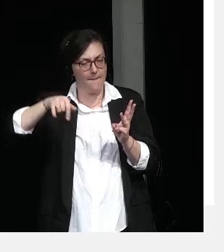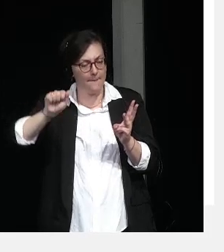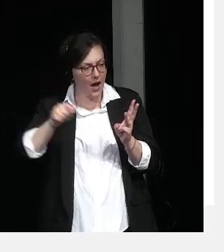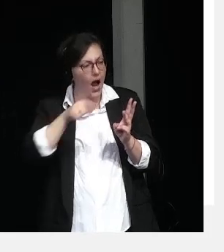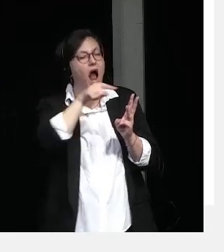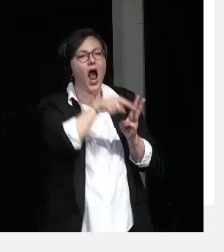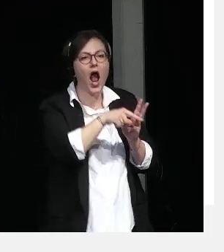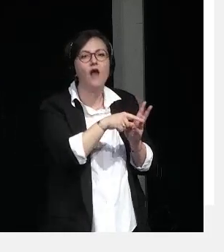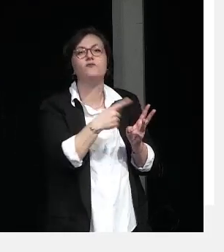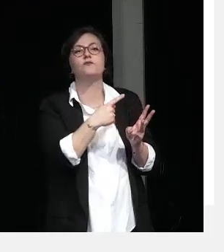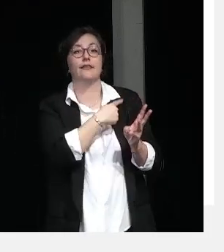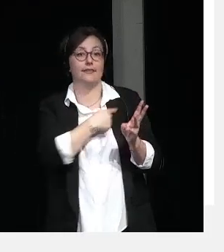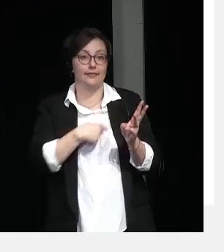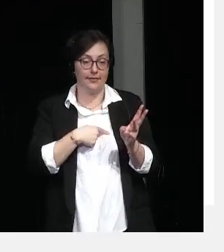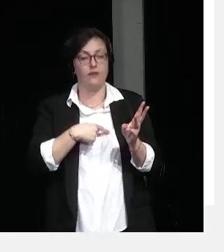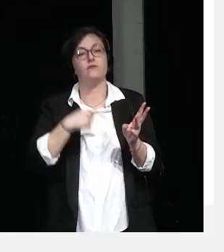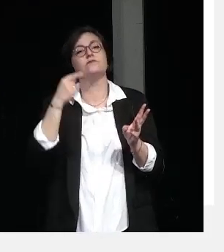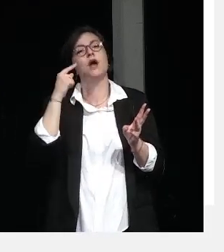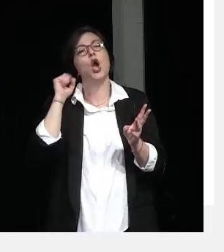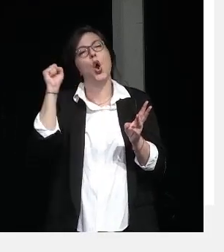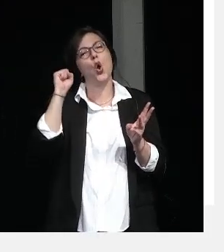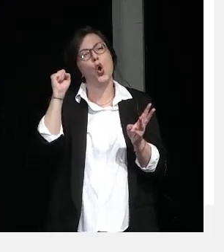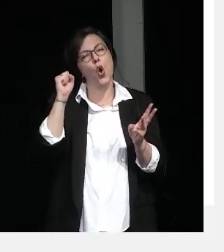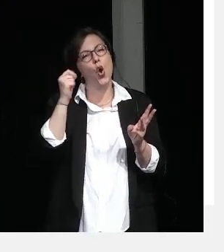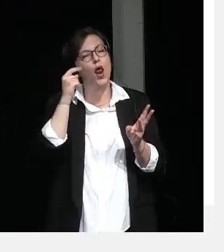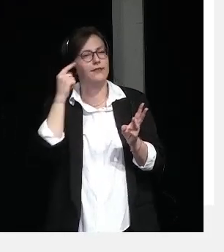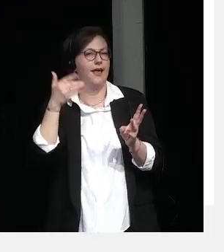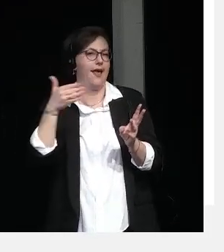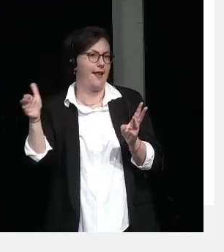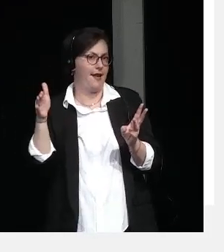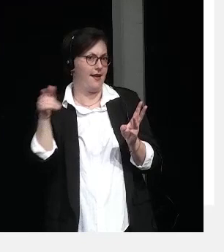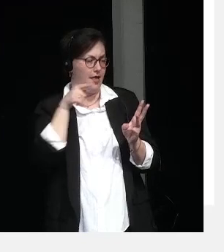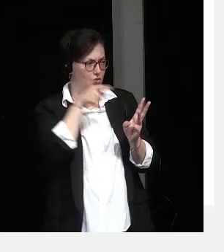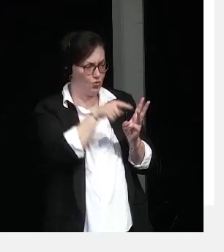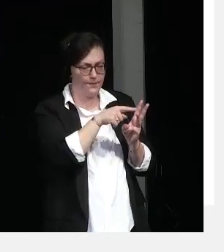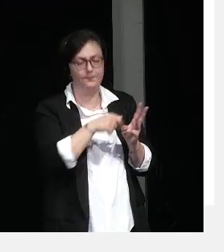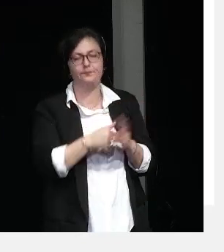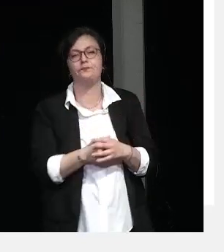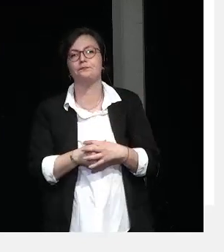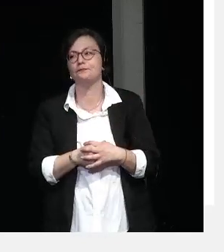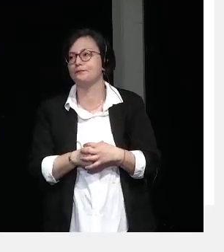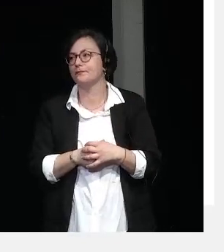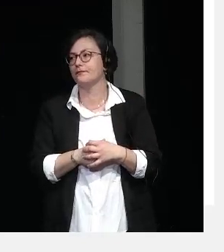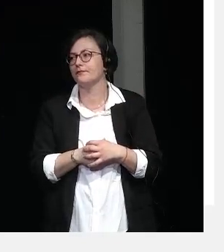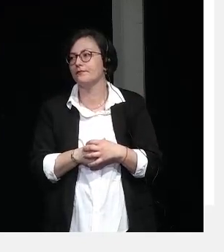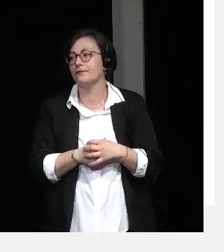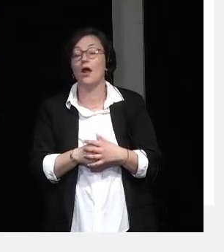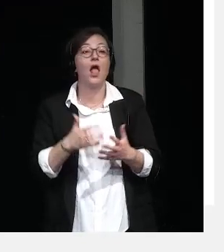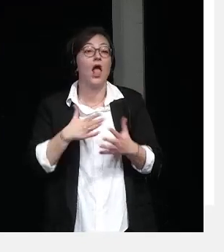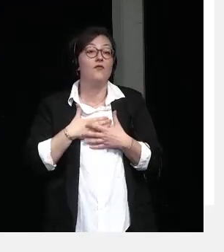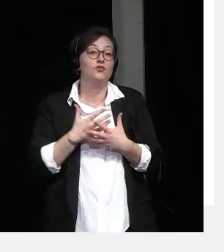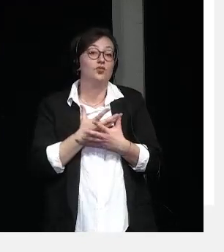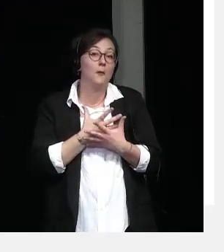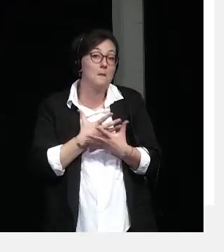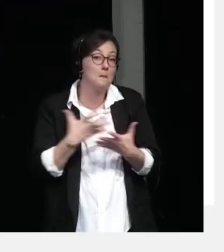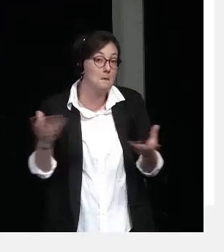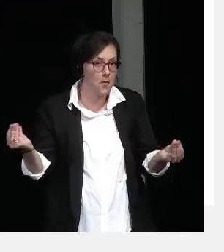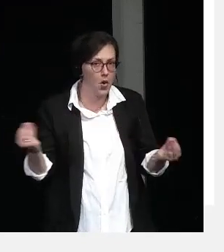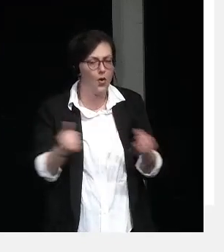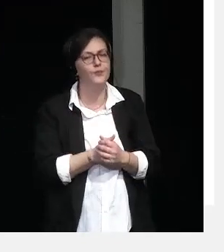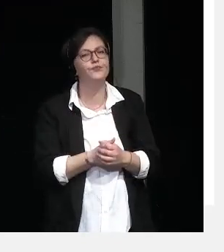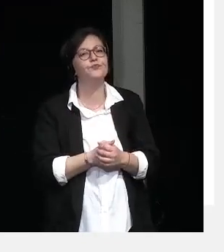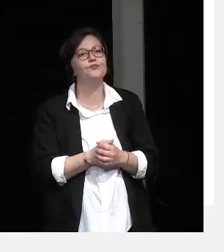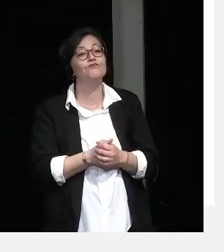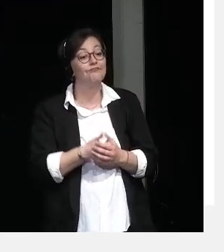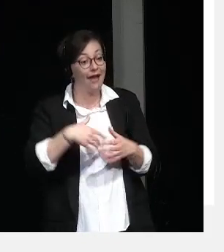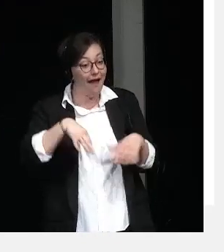International School of Anatolia College. Thank you very much. I would like to start with a question. We have a mixed,